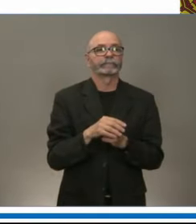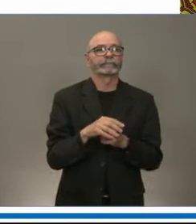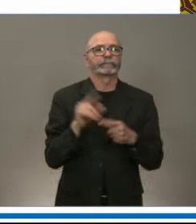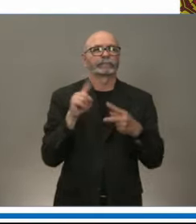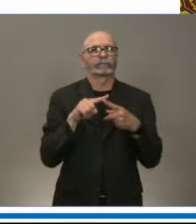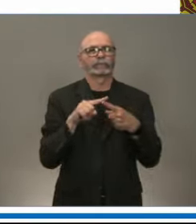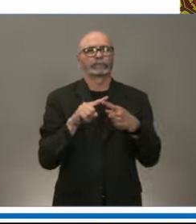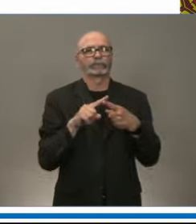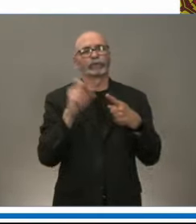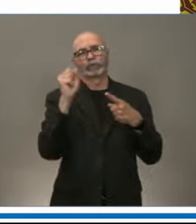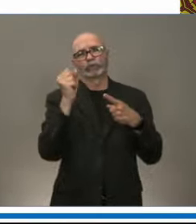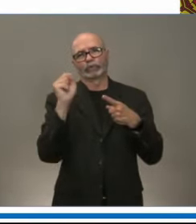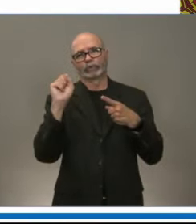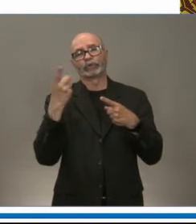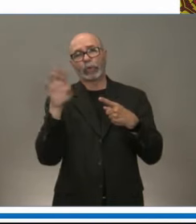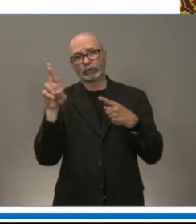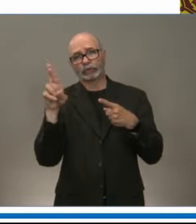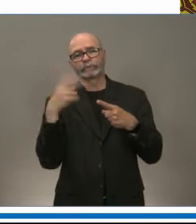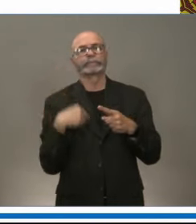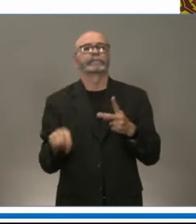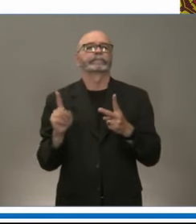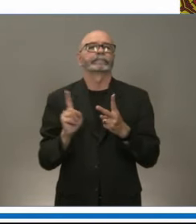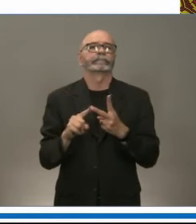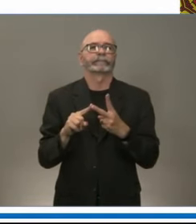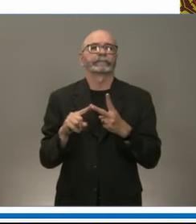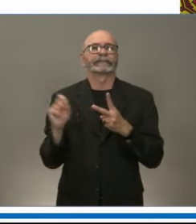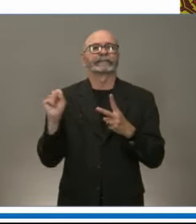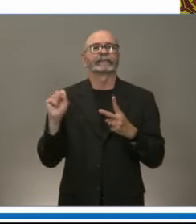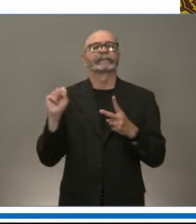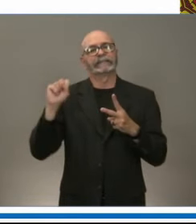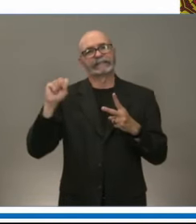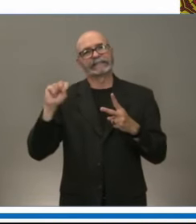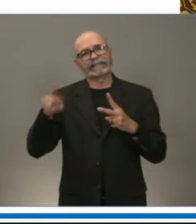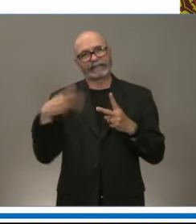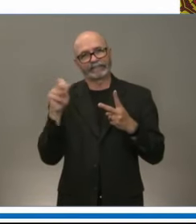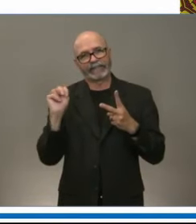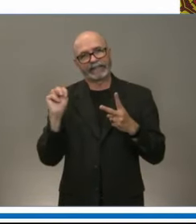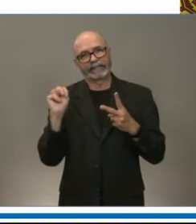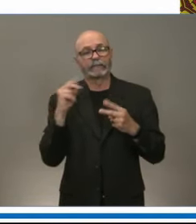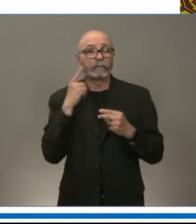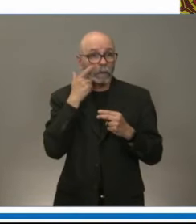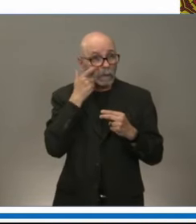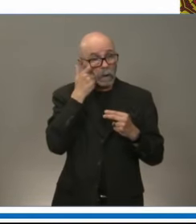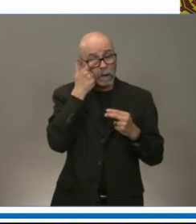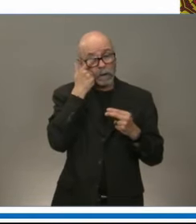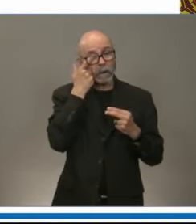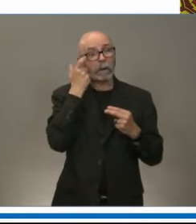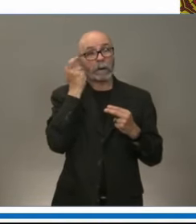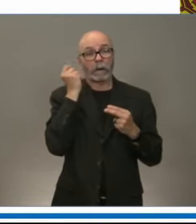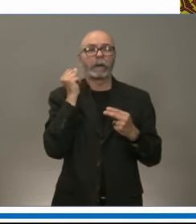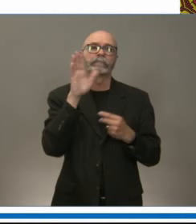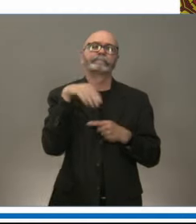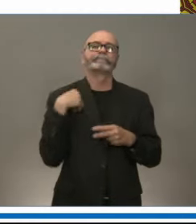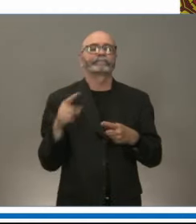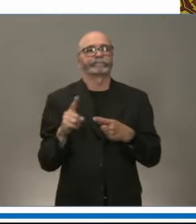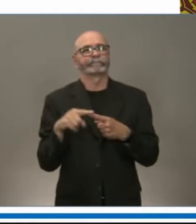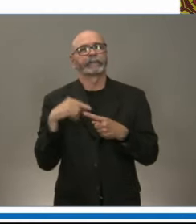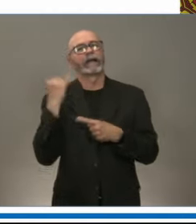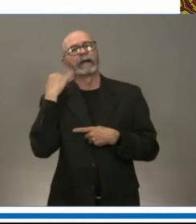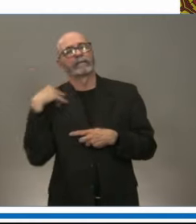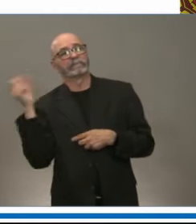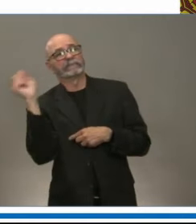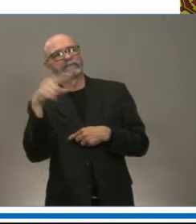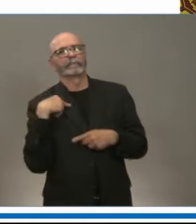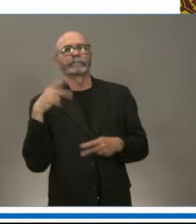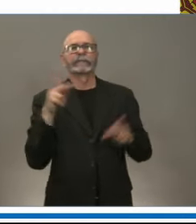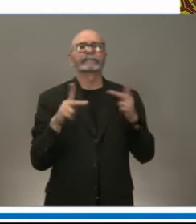will go to the Premier. Dr. Strang, what's your recommendation for families with loved ones in a care facility who feel they may be